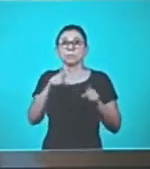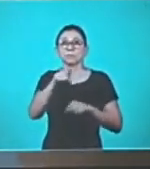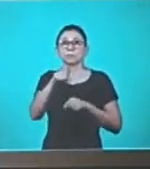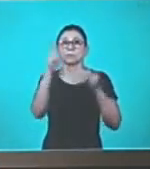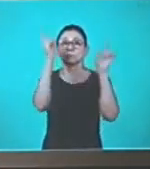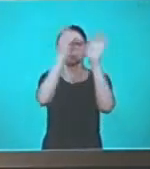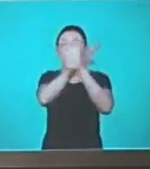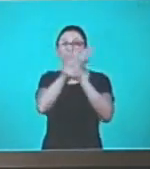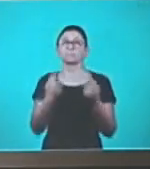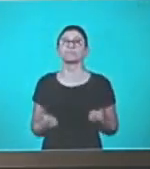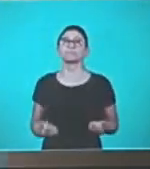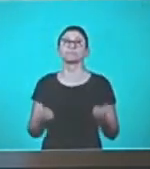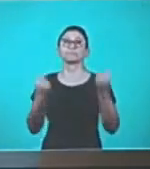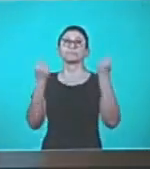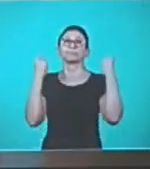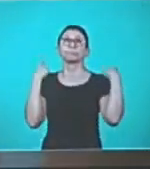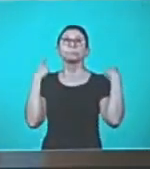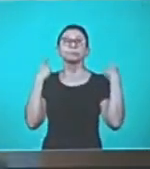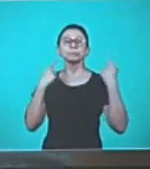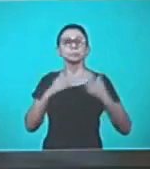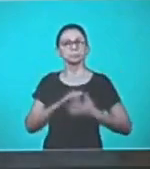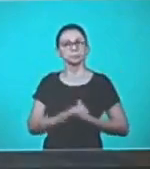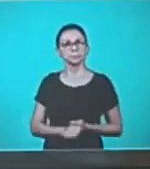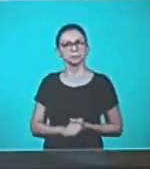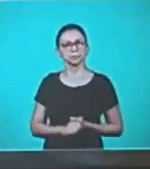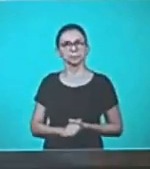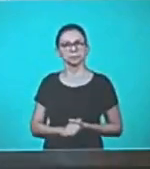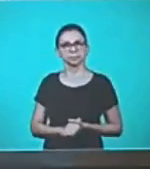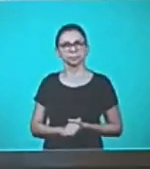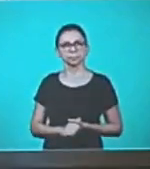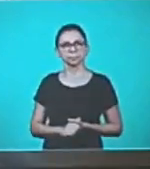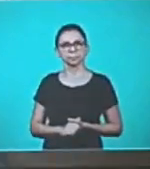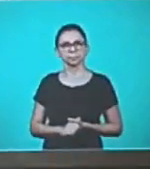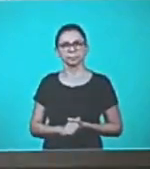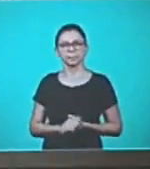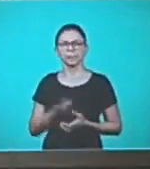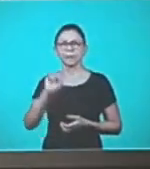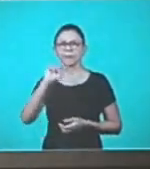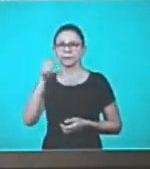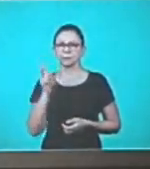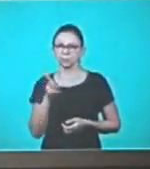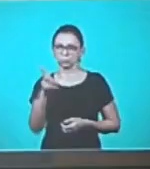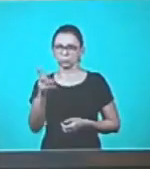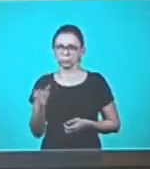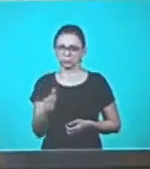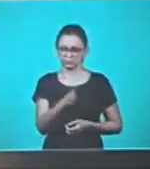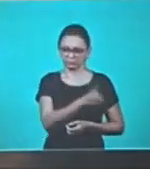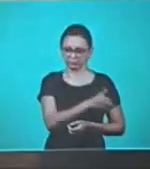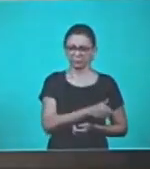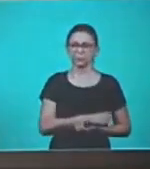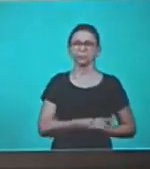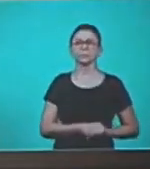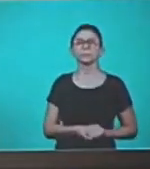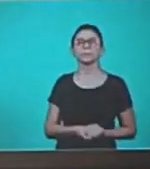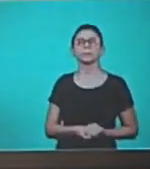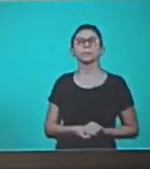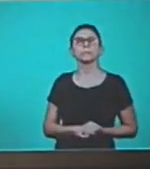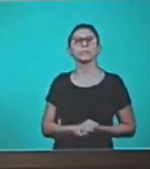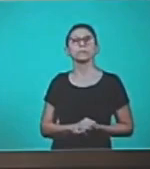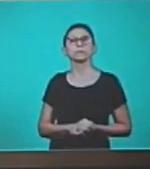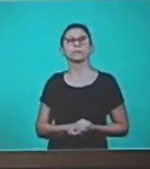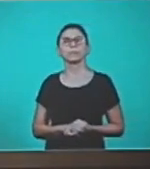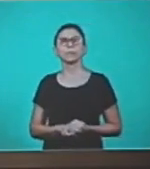We need to go towards the groom. So we're going to speak about the rest at the end. At the end, Jesus, amen, we're